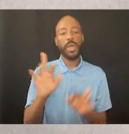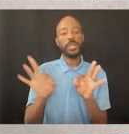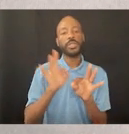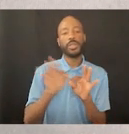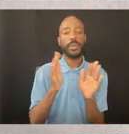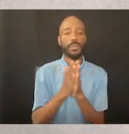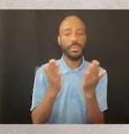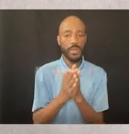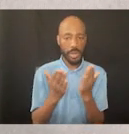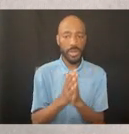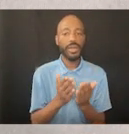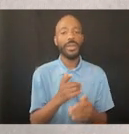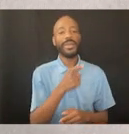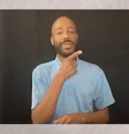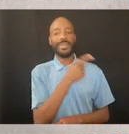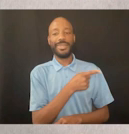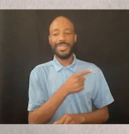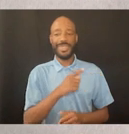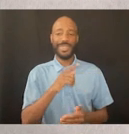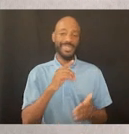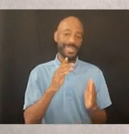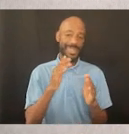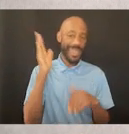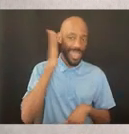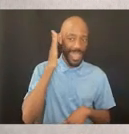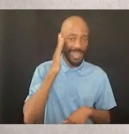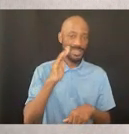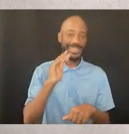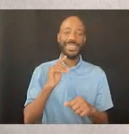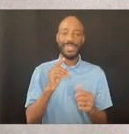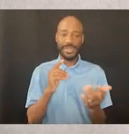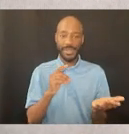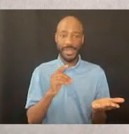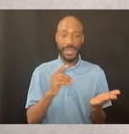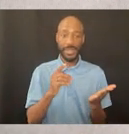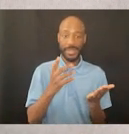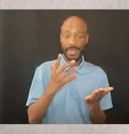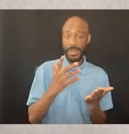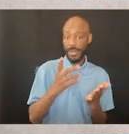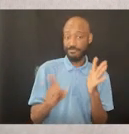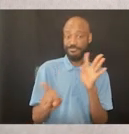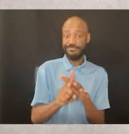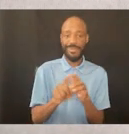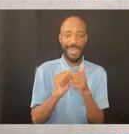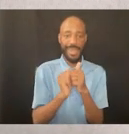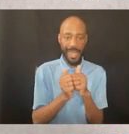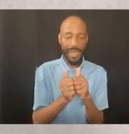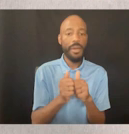or mistranslation. Here's the pattern. Nice. Of the phrase bucket